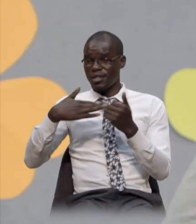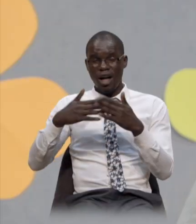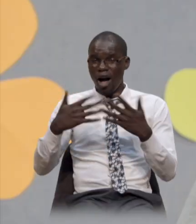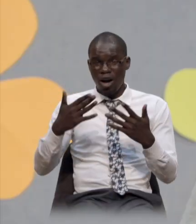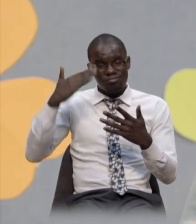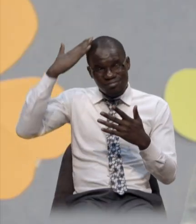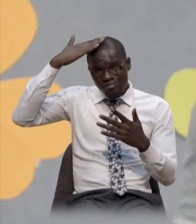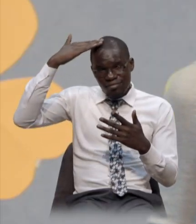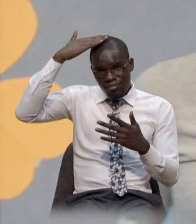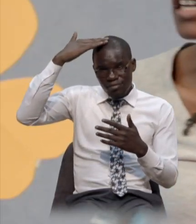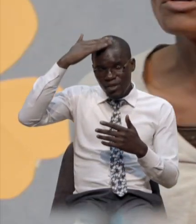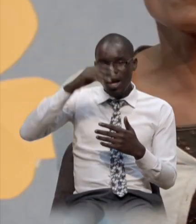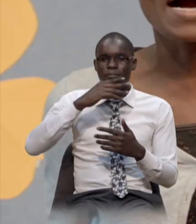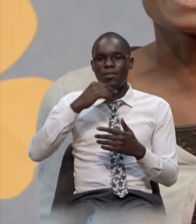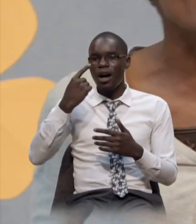shouting,